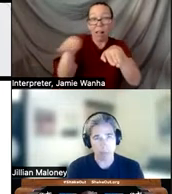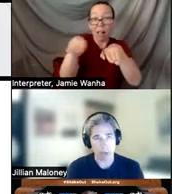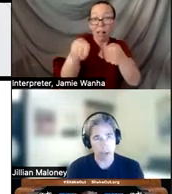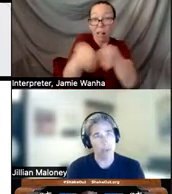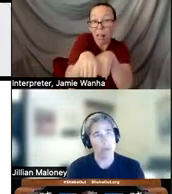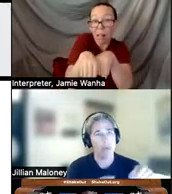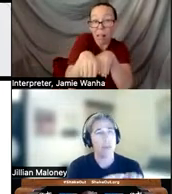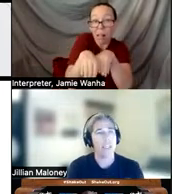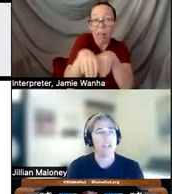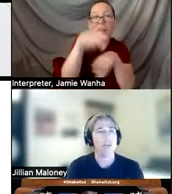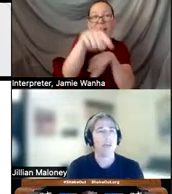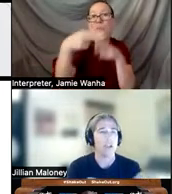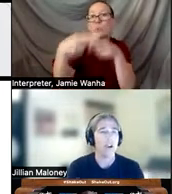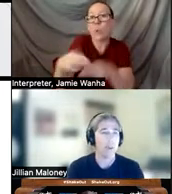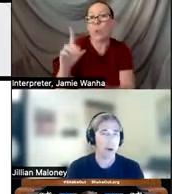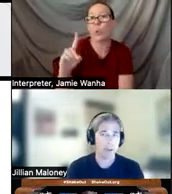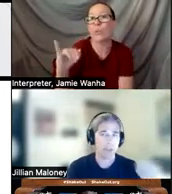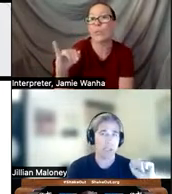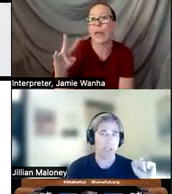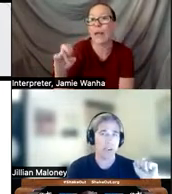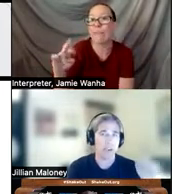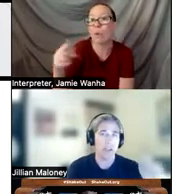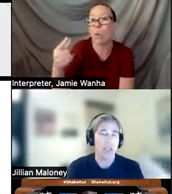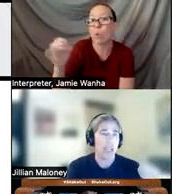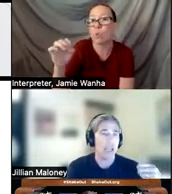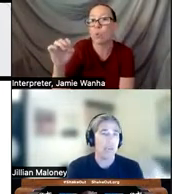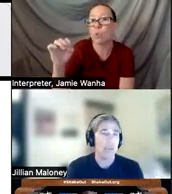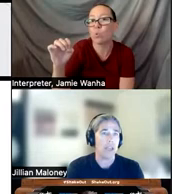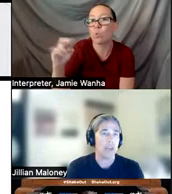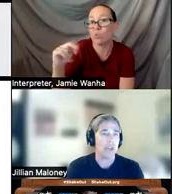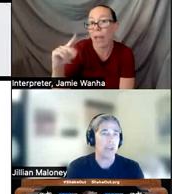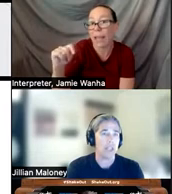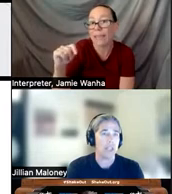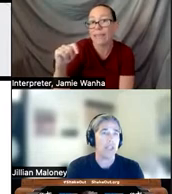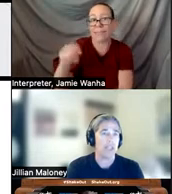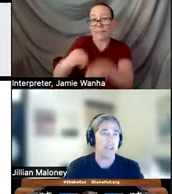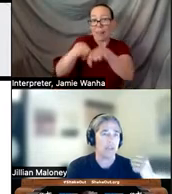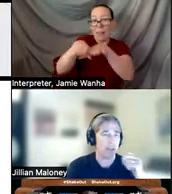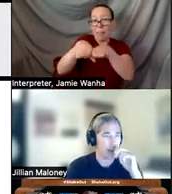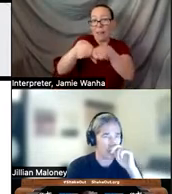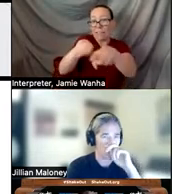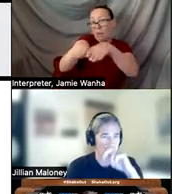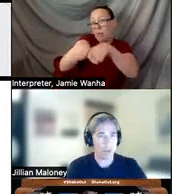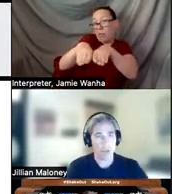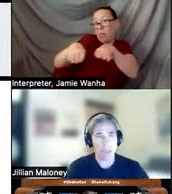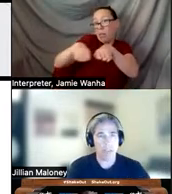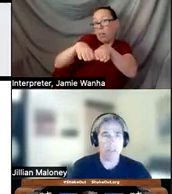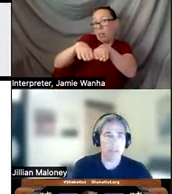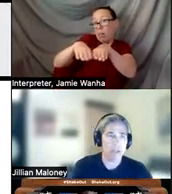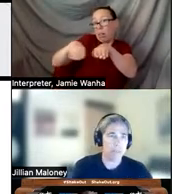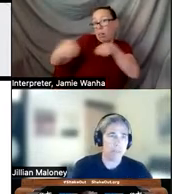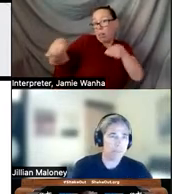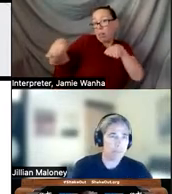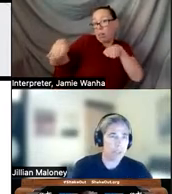divergent plate boundary where the plates are moving apart from each other. And those are in, yes, the center of the ocean